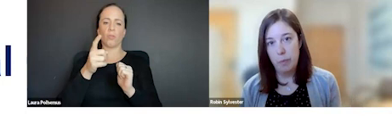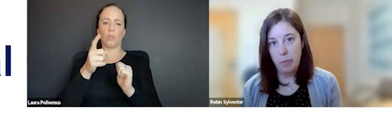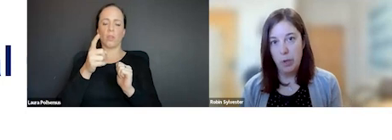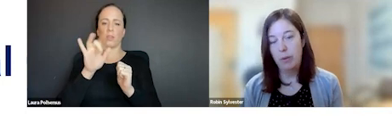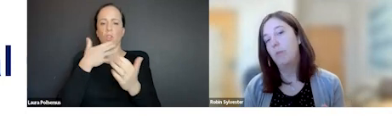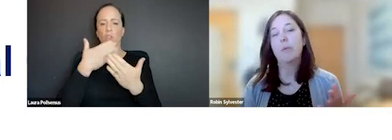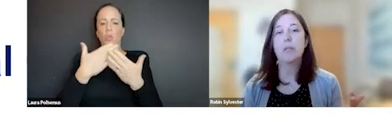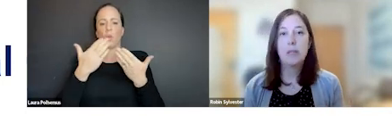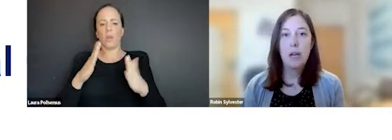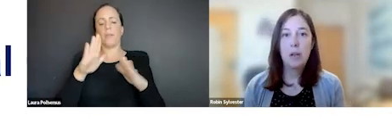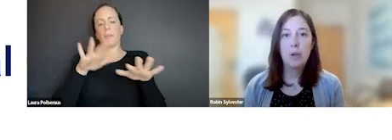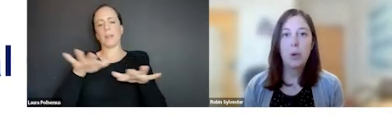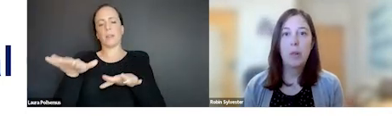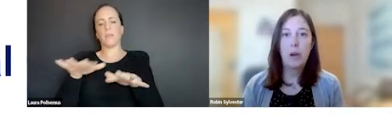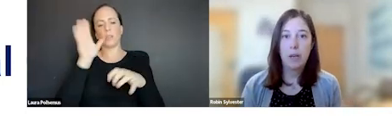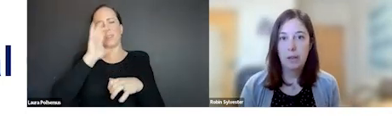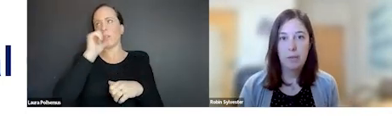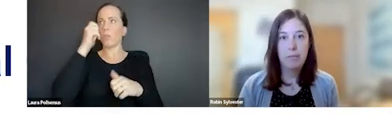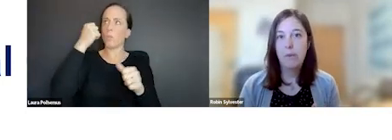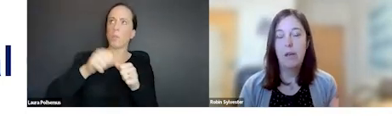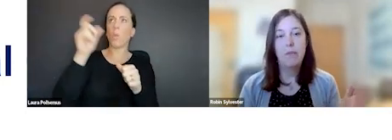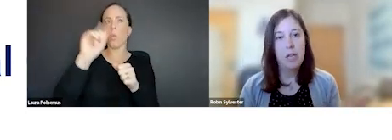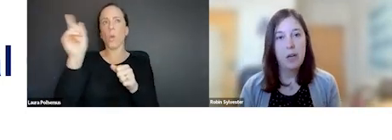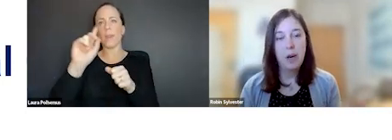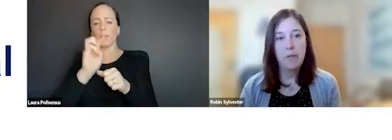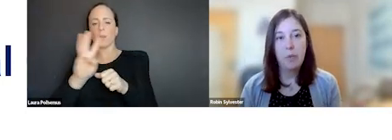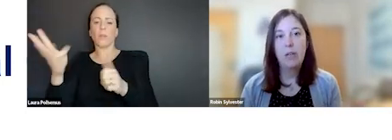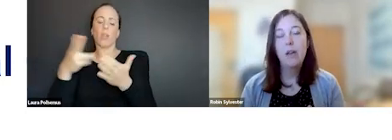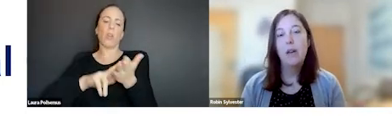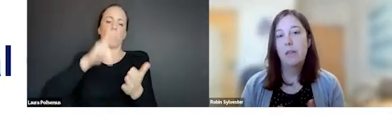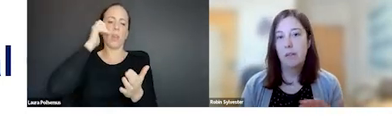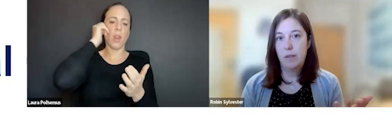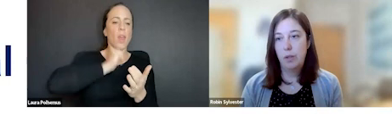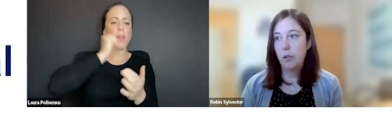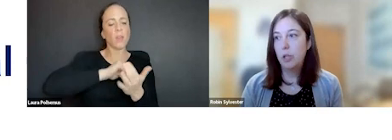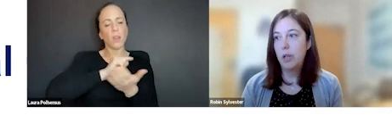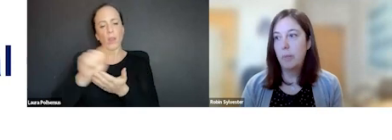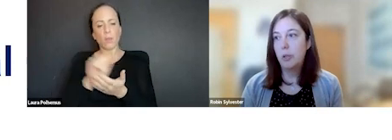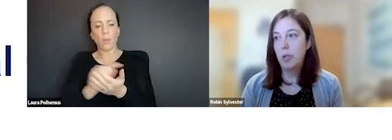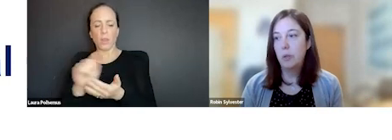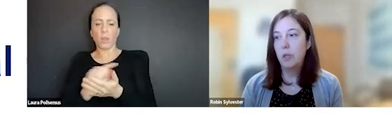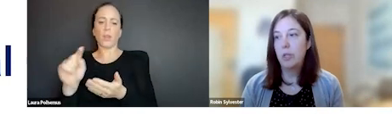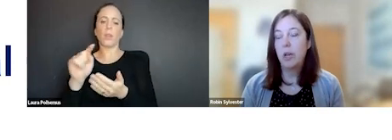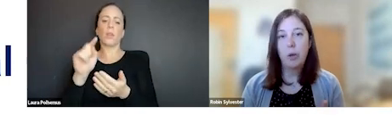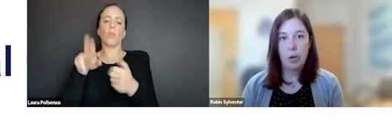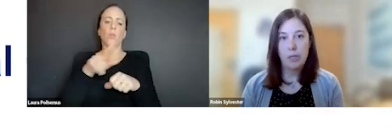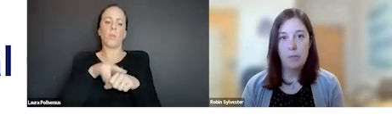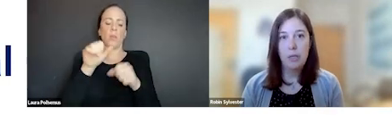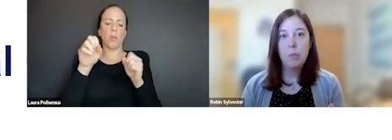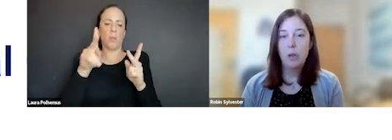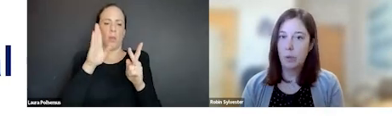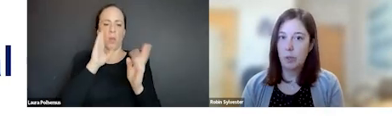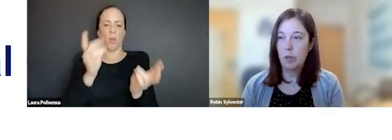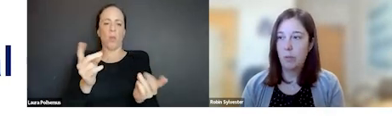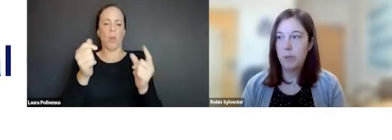have to remember like where was the site or go and log in every day or every week. Usually the opportunities will just come across to